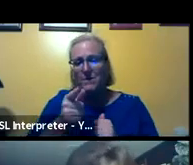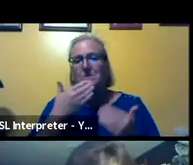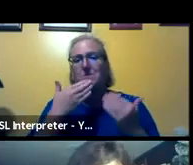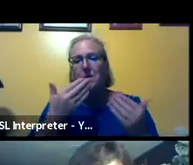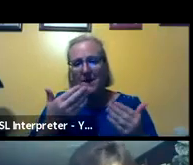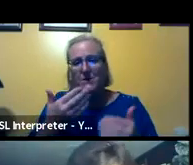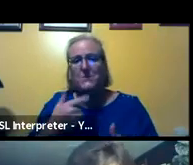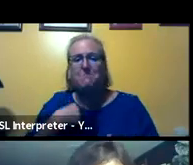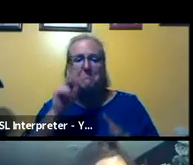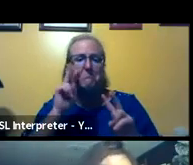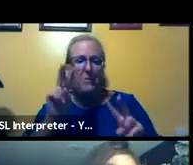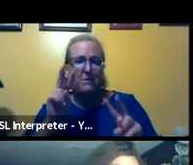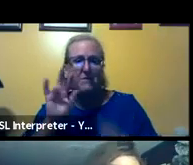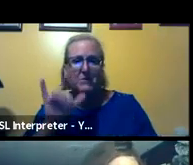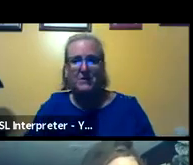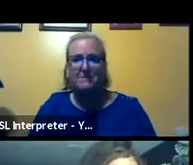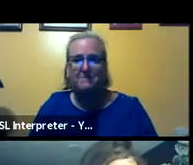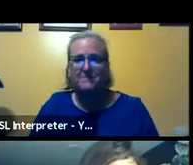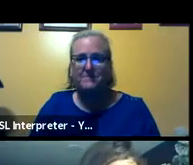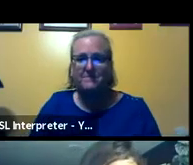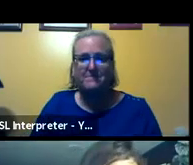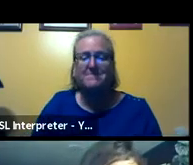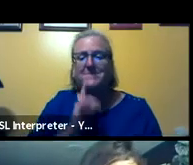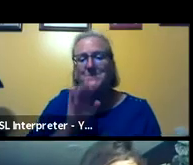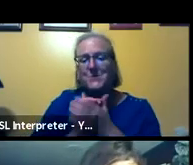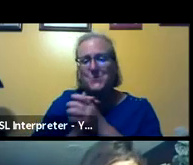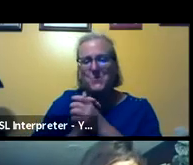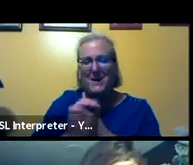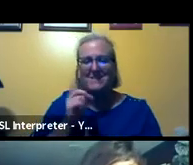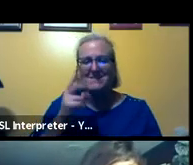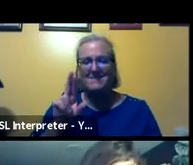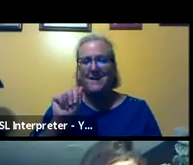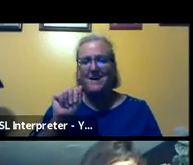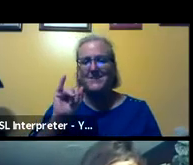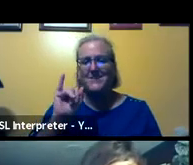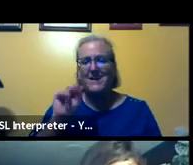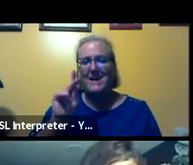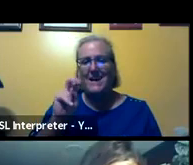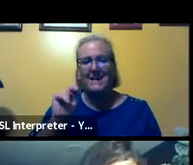forward to it. Congratulations, Dr. Akins.